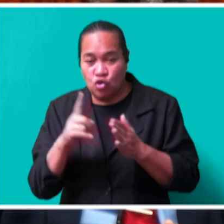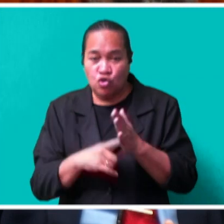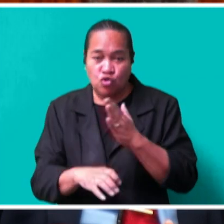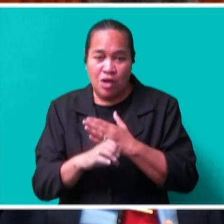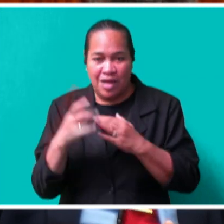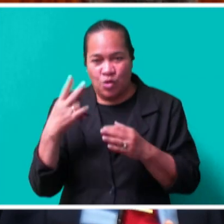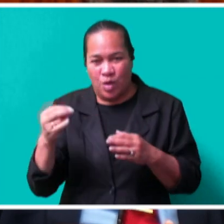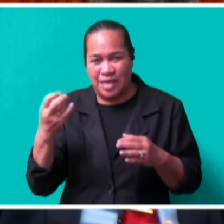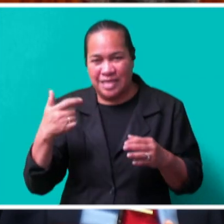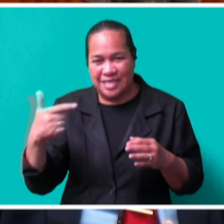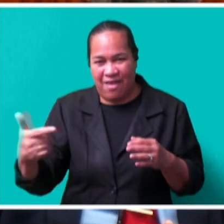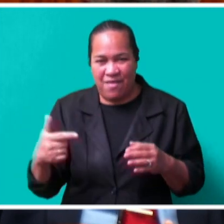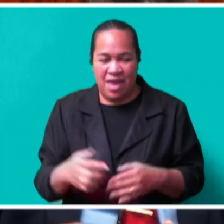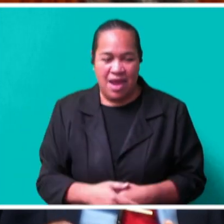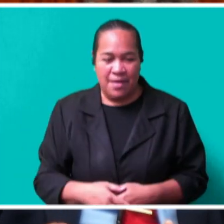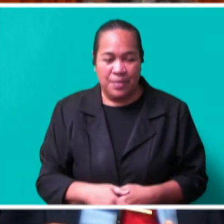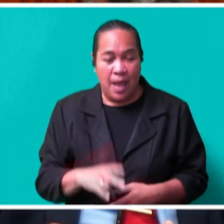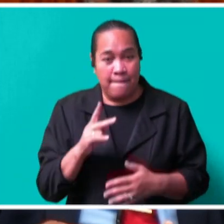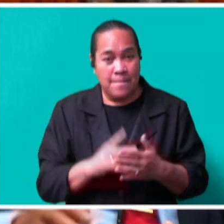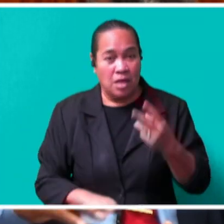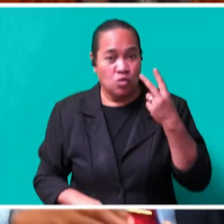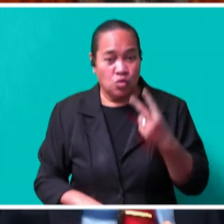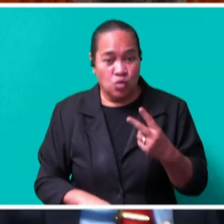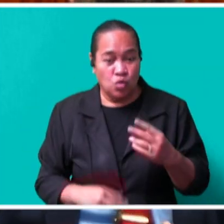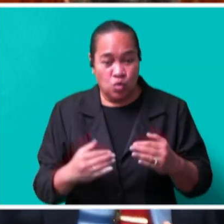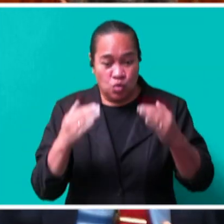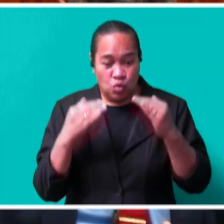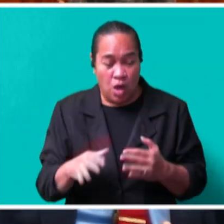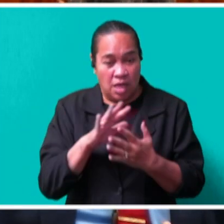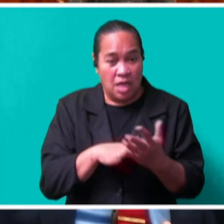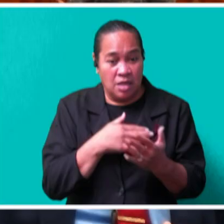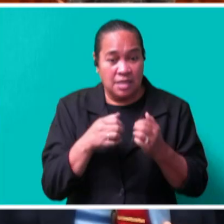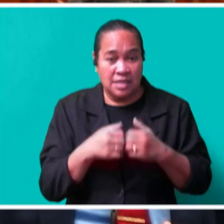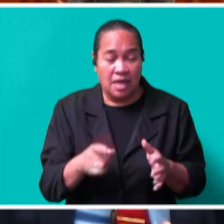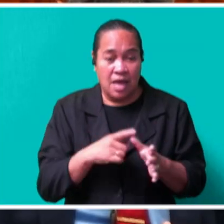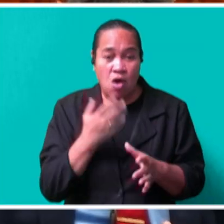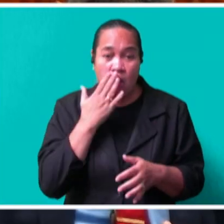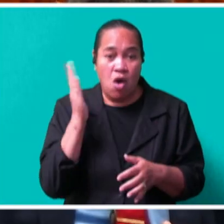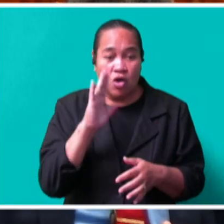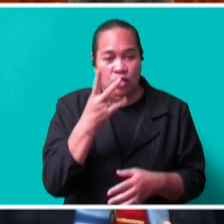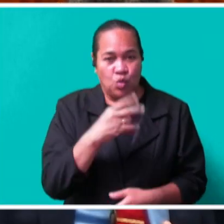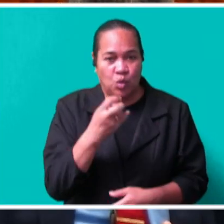2027. For Phase 2 is scheduled to begin in August 2027